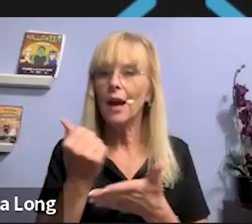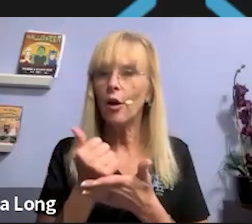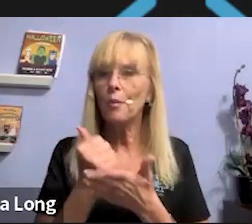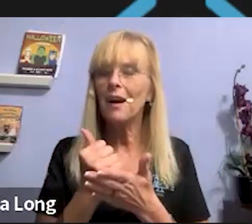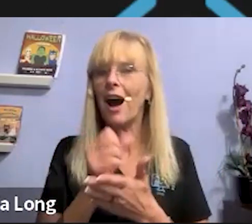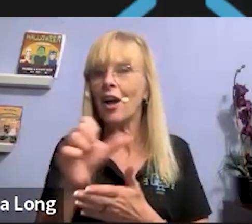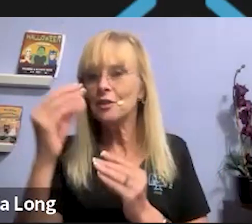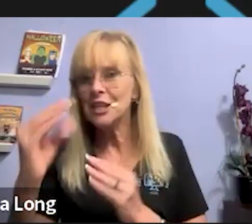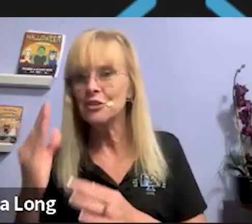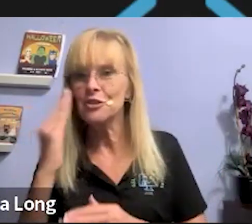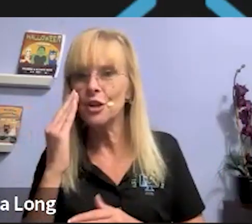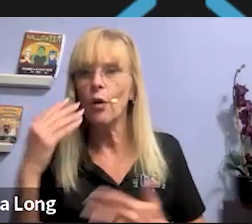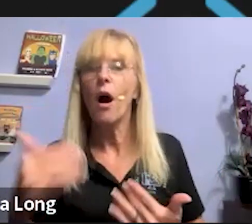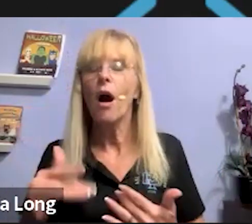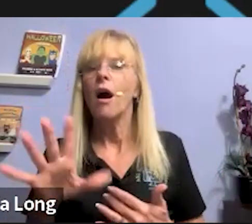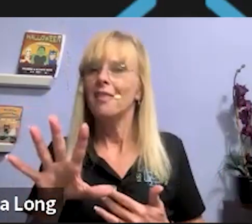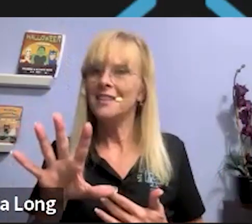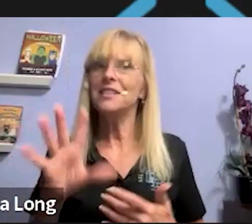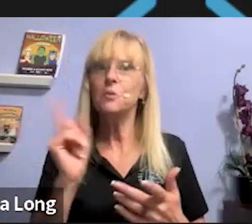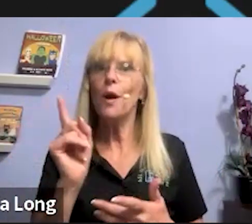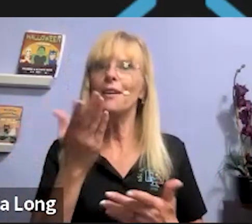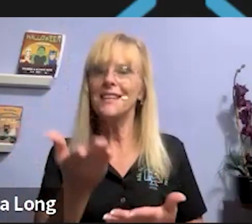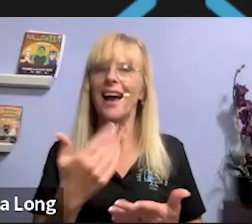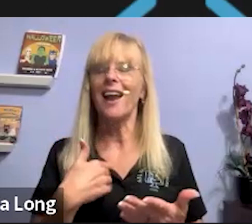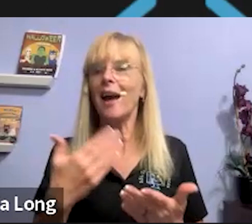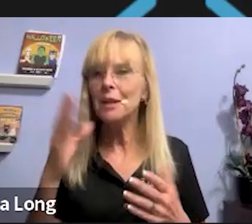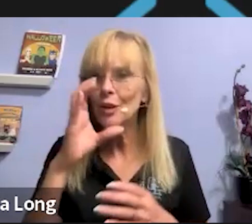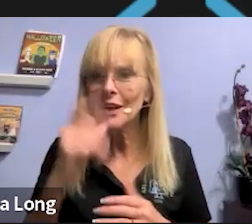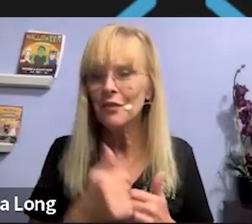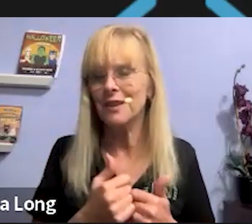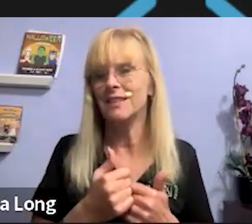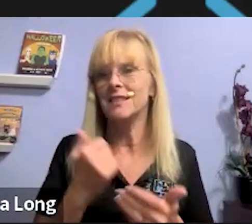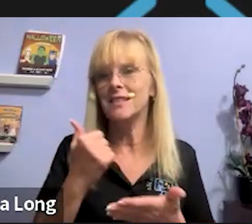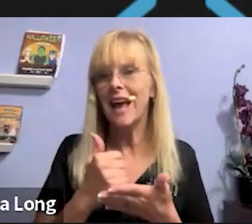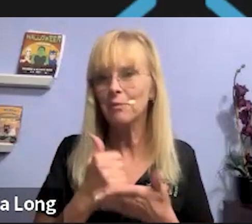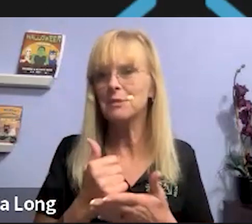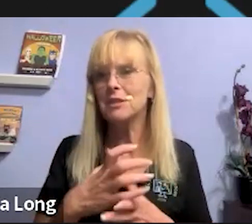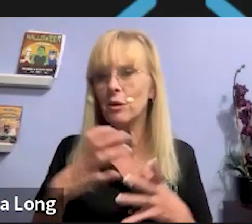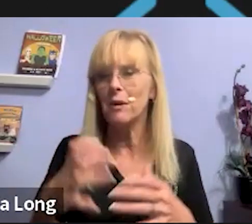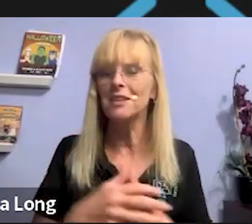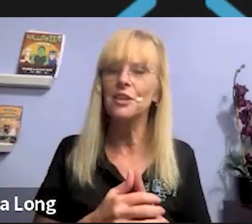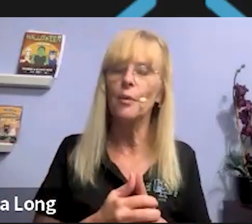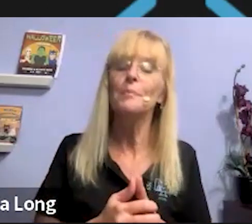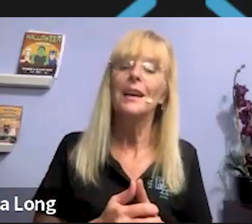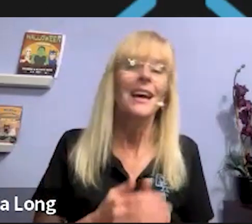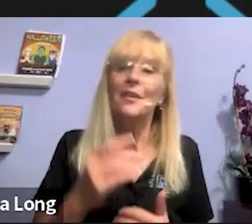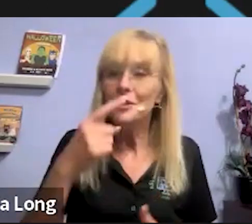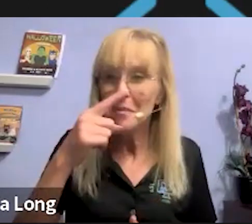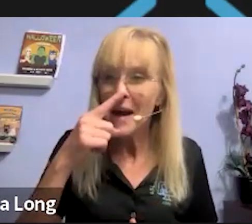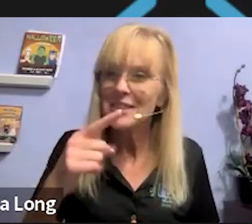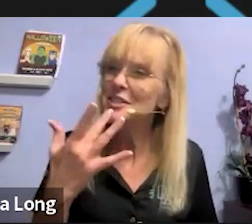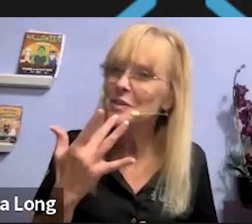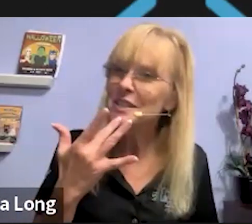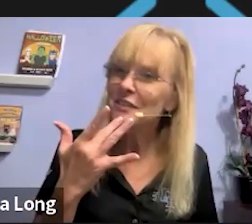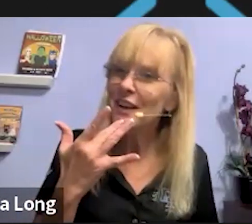That will help other teachers know, this is where it's at. I've been looking for this. This helps me so much. So if you